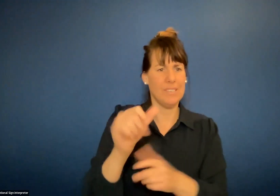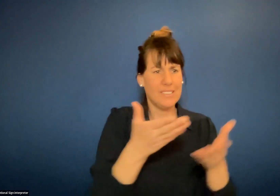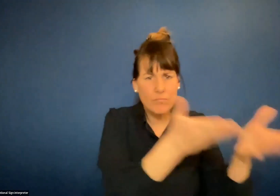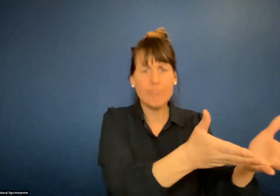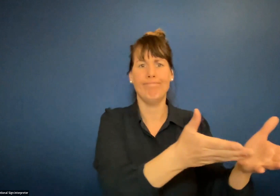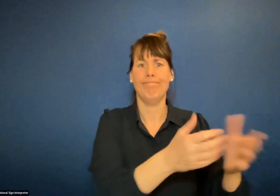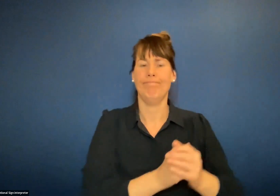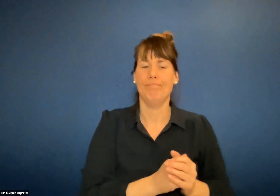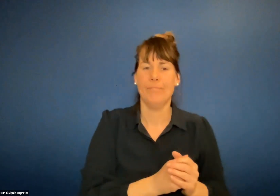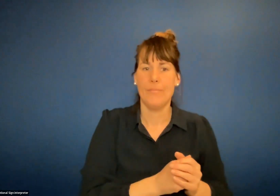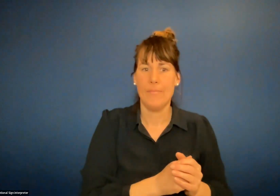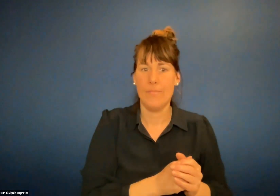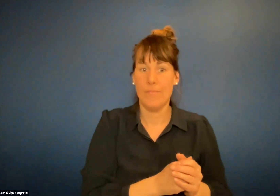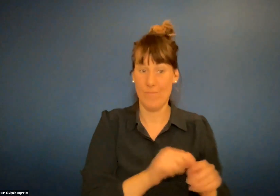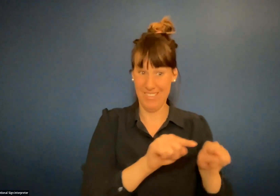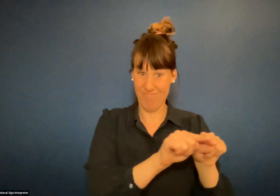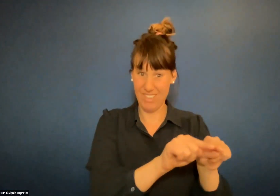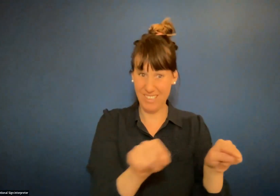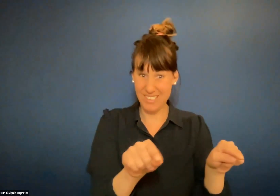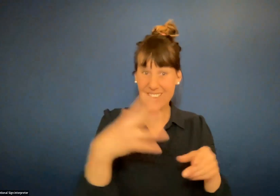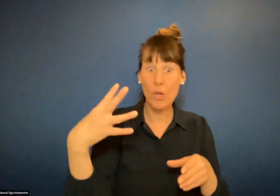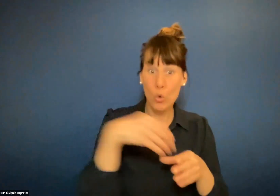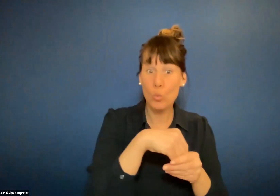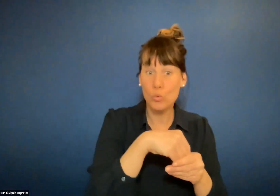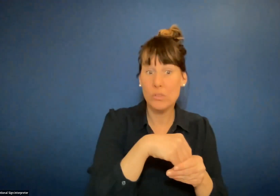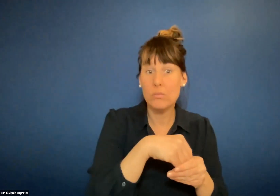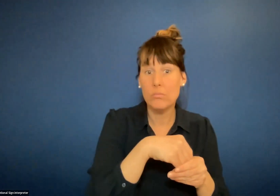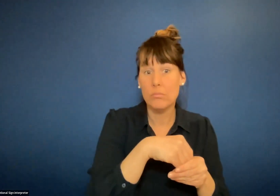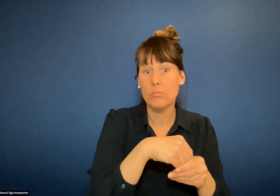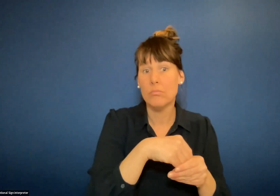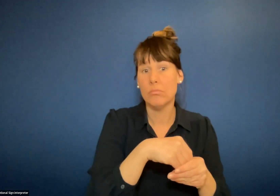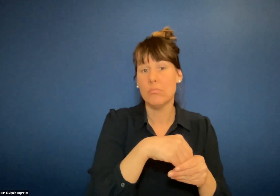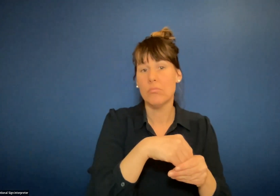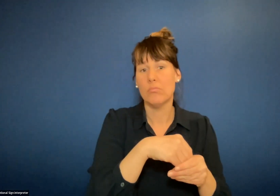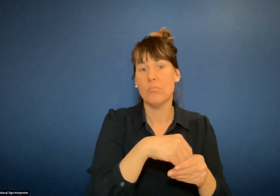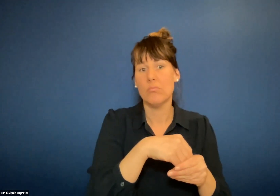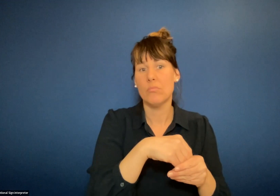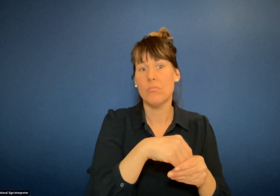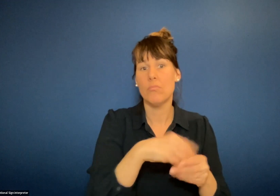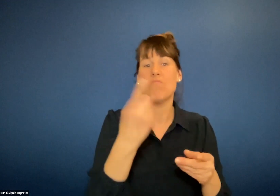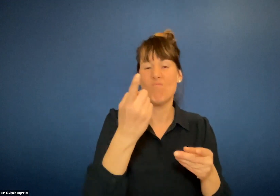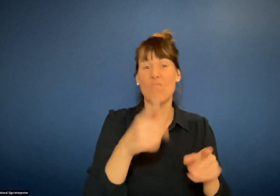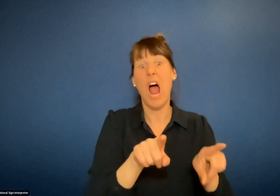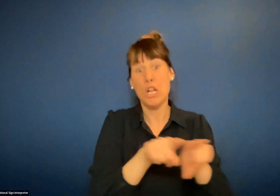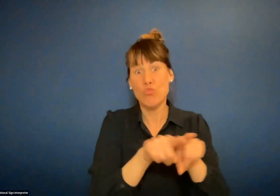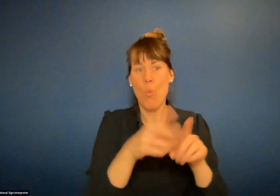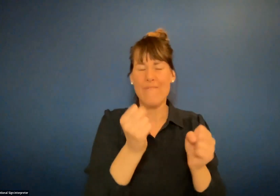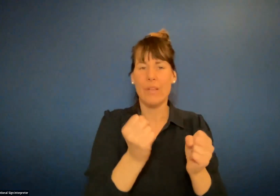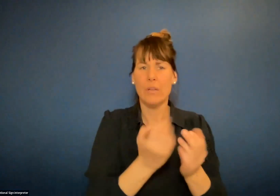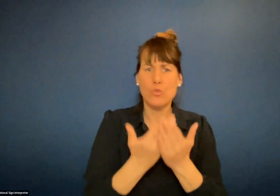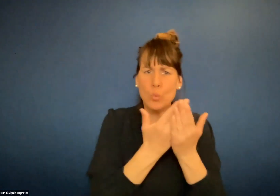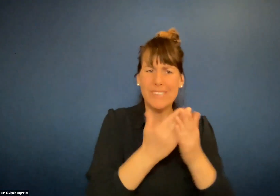of Health and for the Philippine Health Insurance Program, we provide services